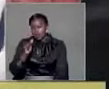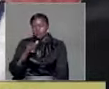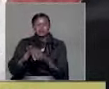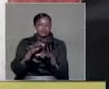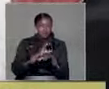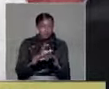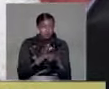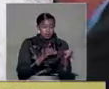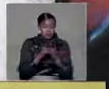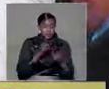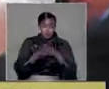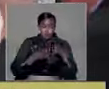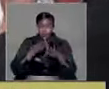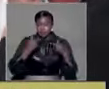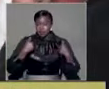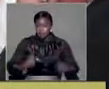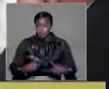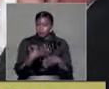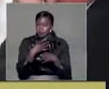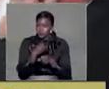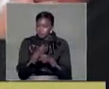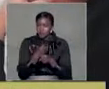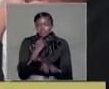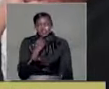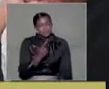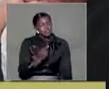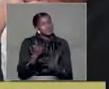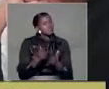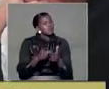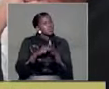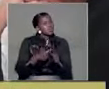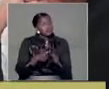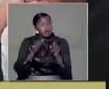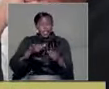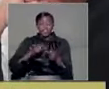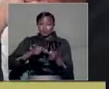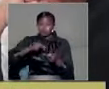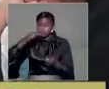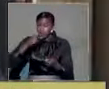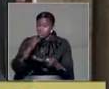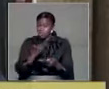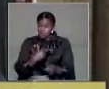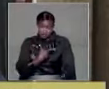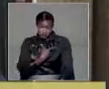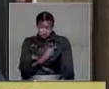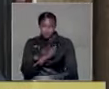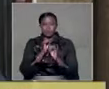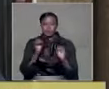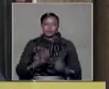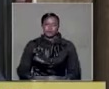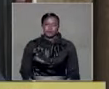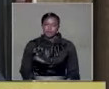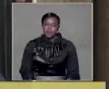director, World Health Organization, Tedros Adhanom, says the cases would have increased if there was no vaccine. Neighboring